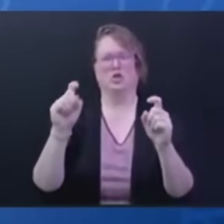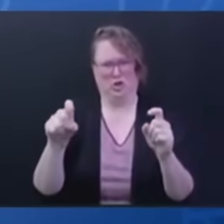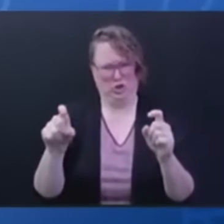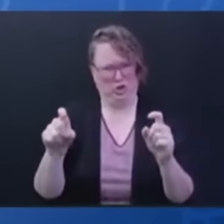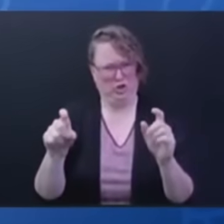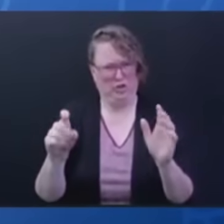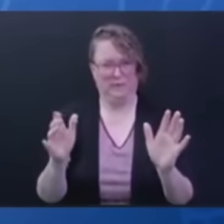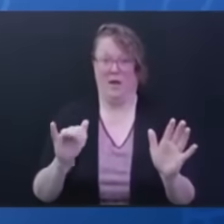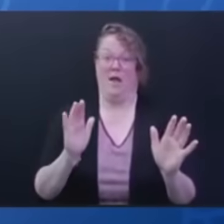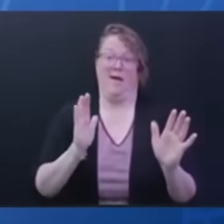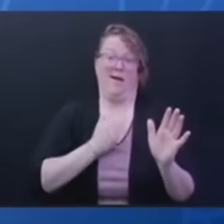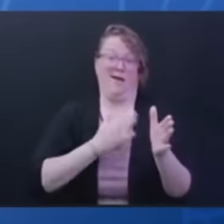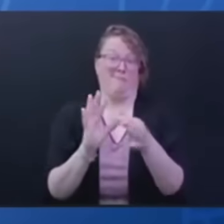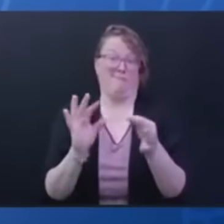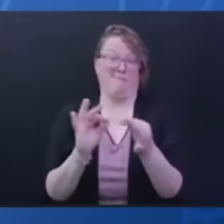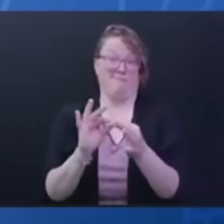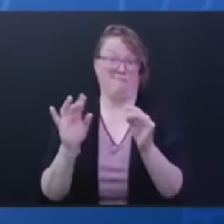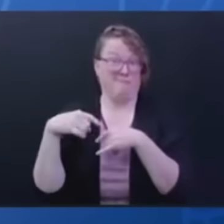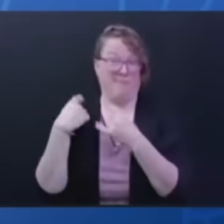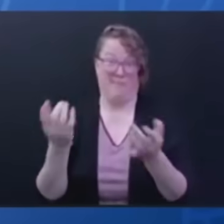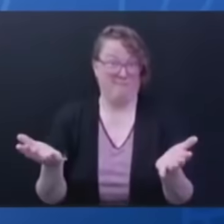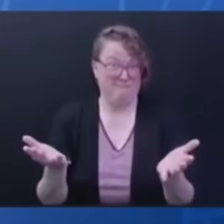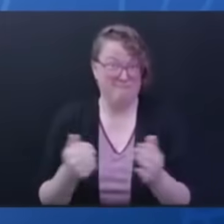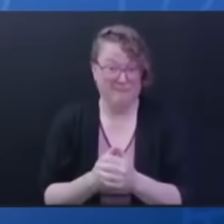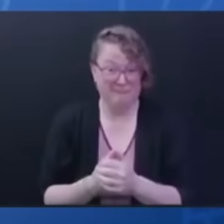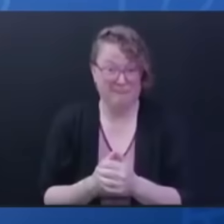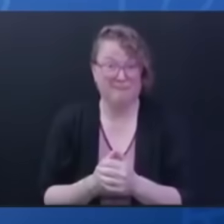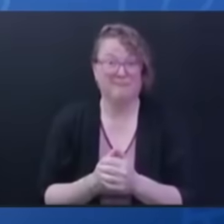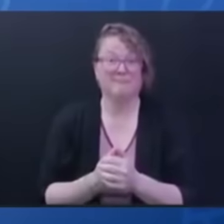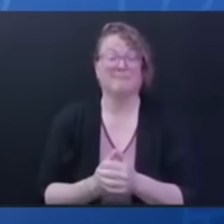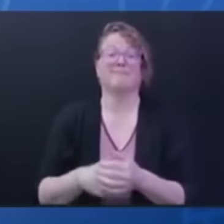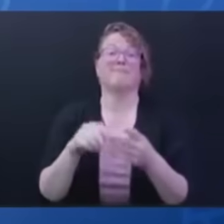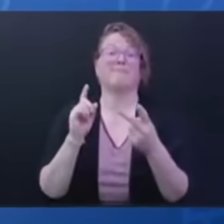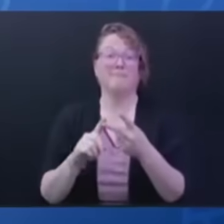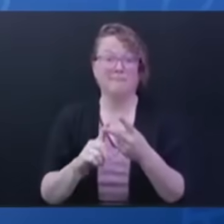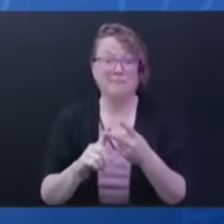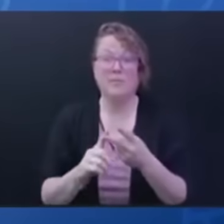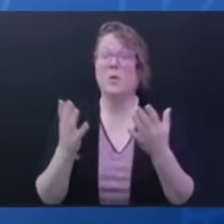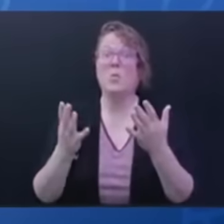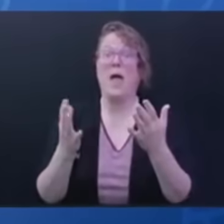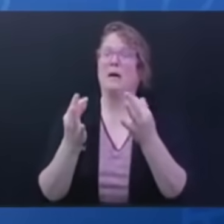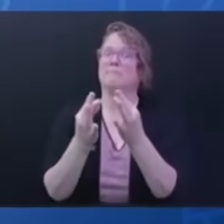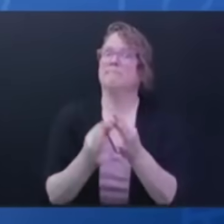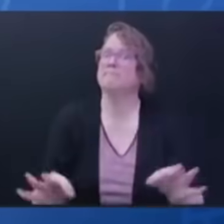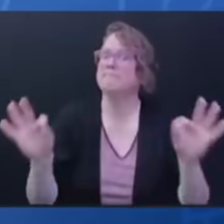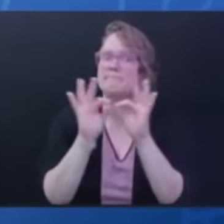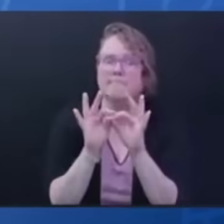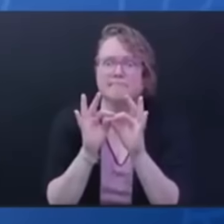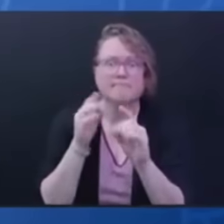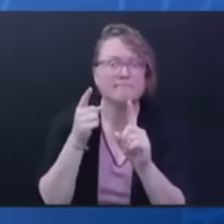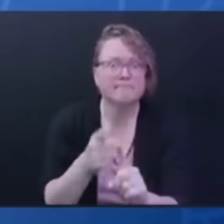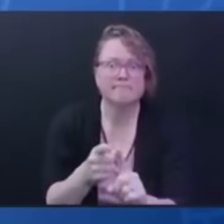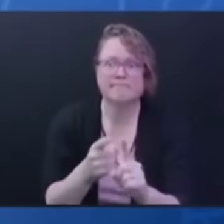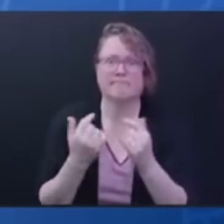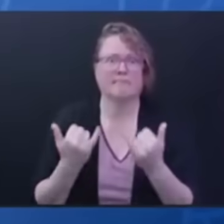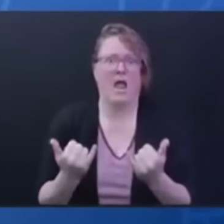We also want to say that what matters in this particular instance right now where we're at is that the phone calls happened, that